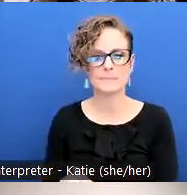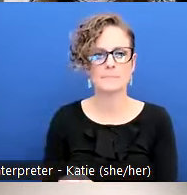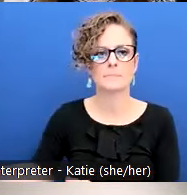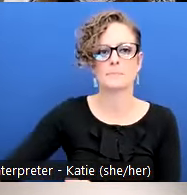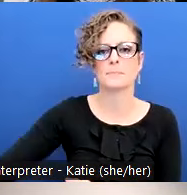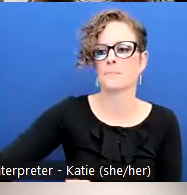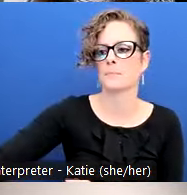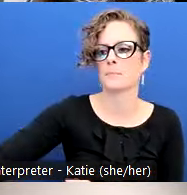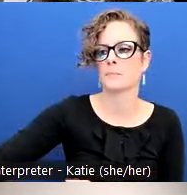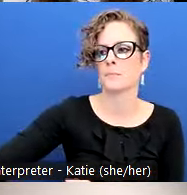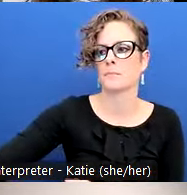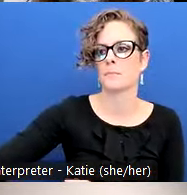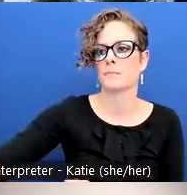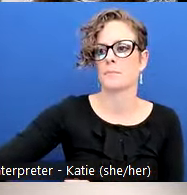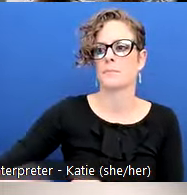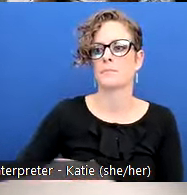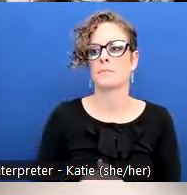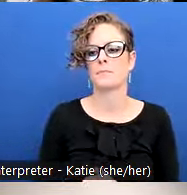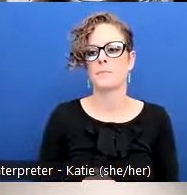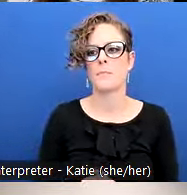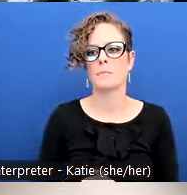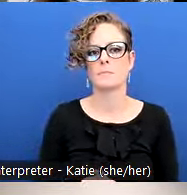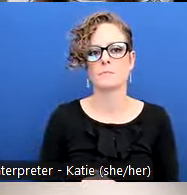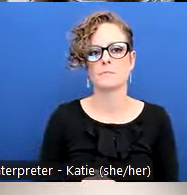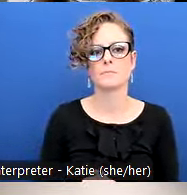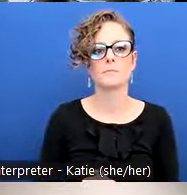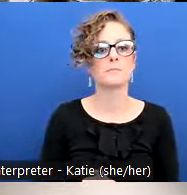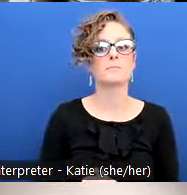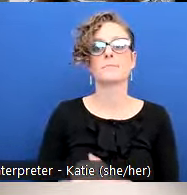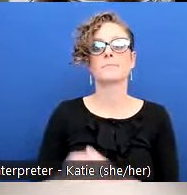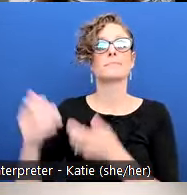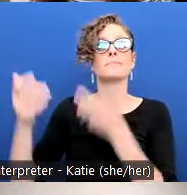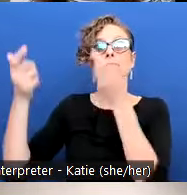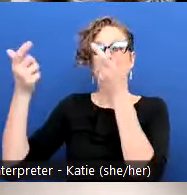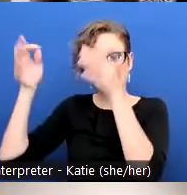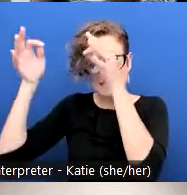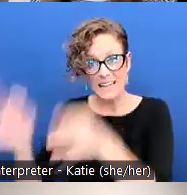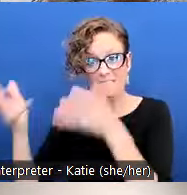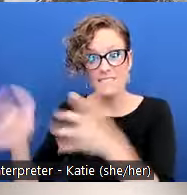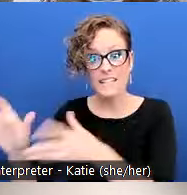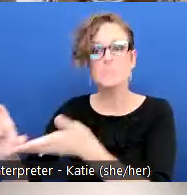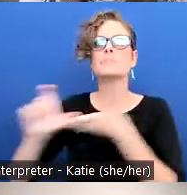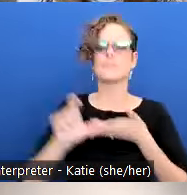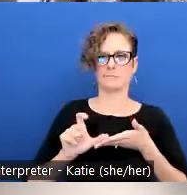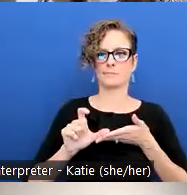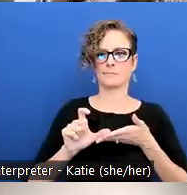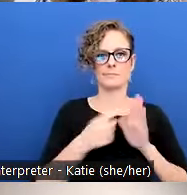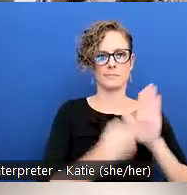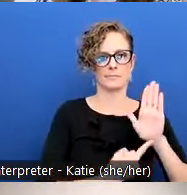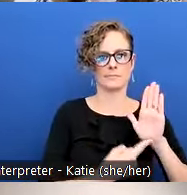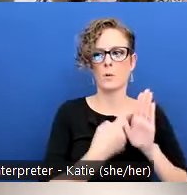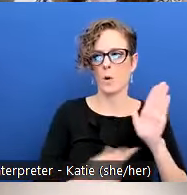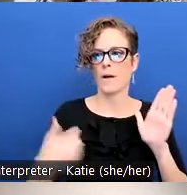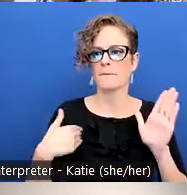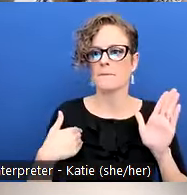And this is what we ended up with, Senate Bill 183, Crime Victim Services,